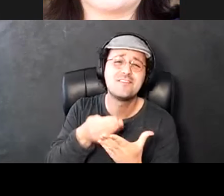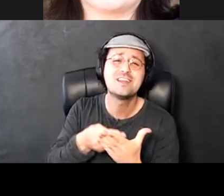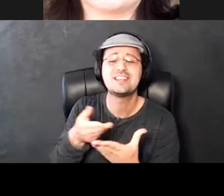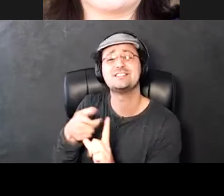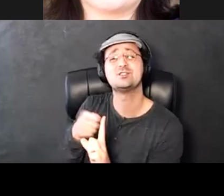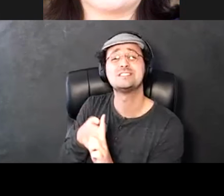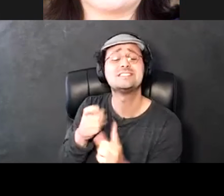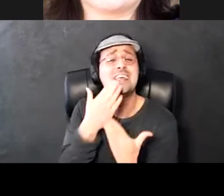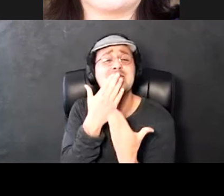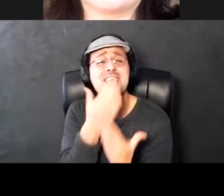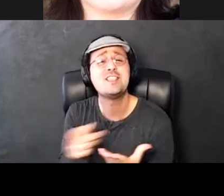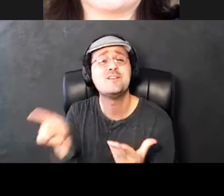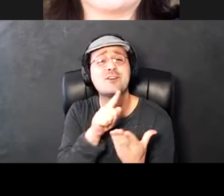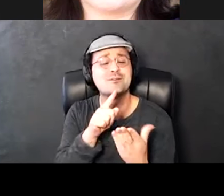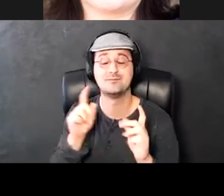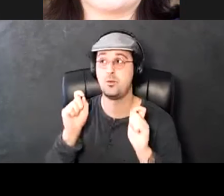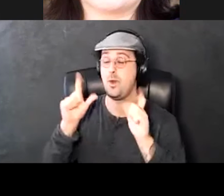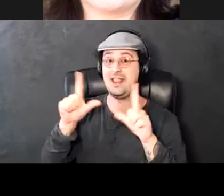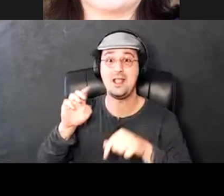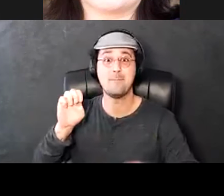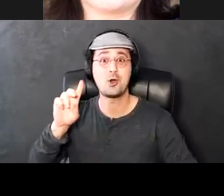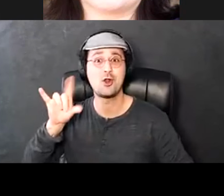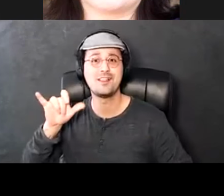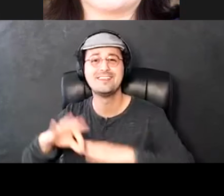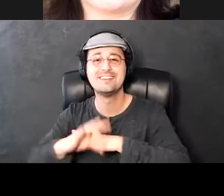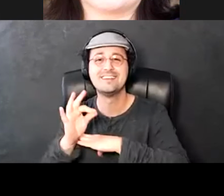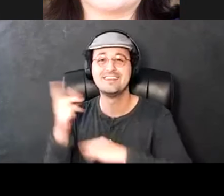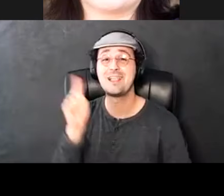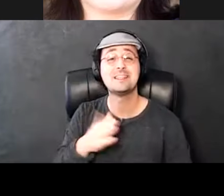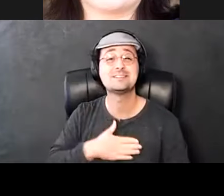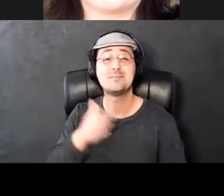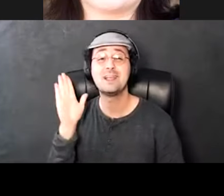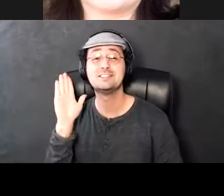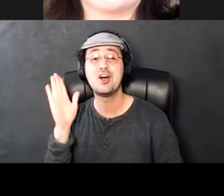waking up early and coming to my talk today. Happy to take questions.